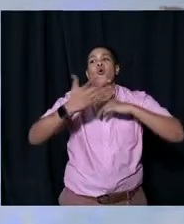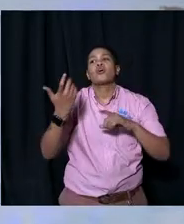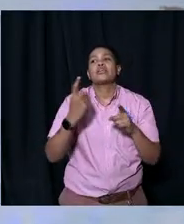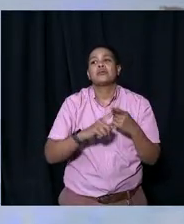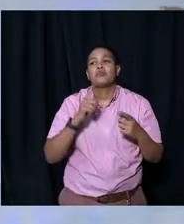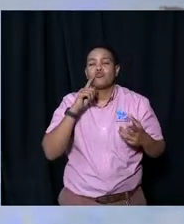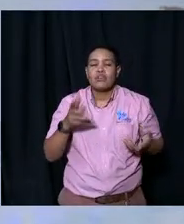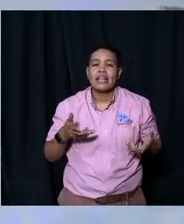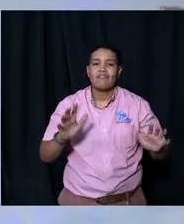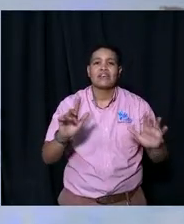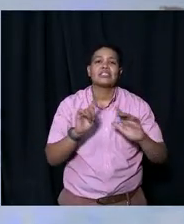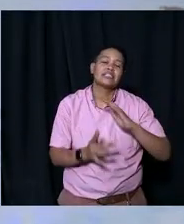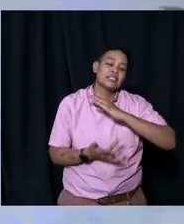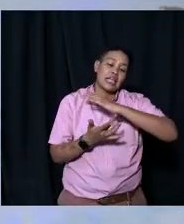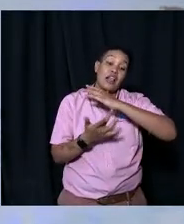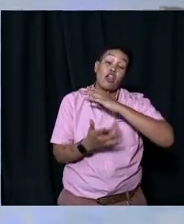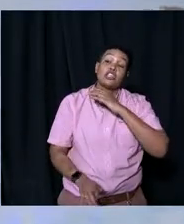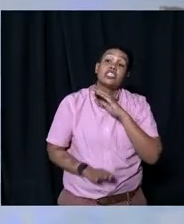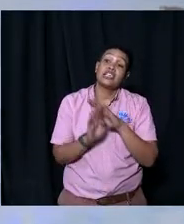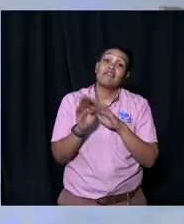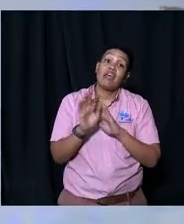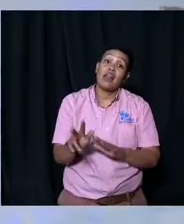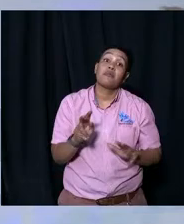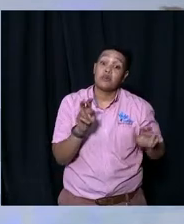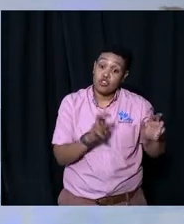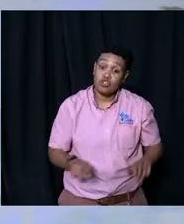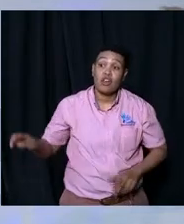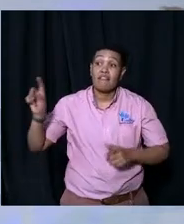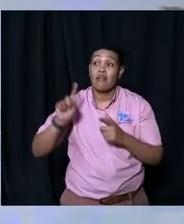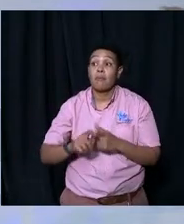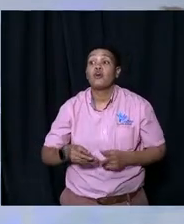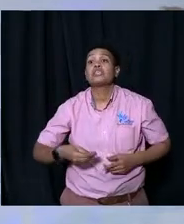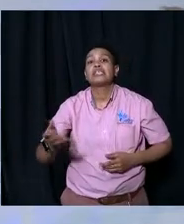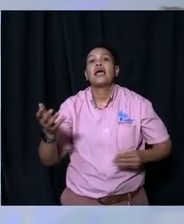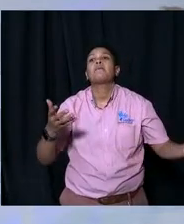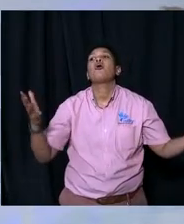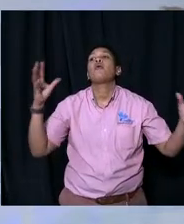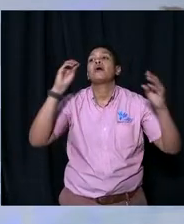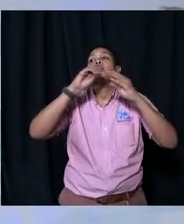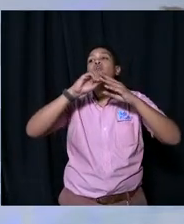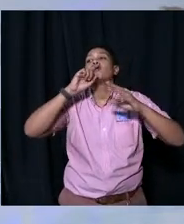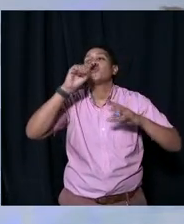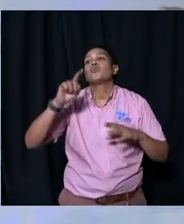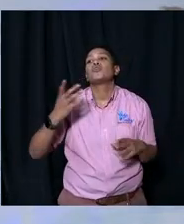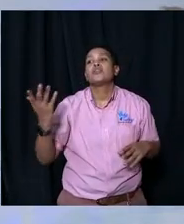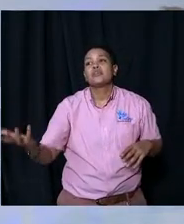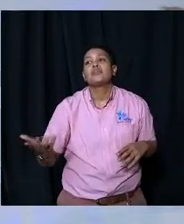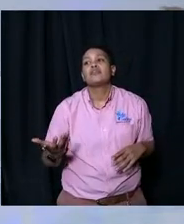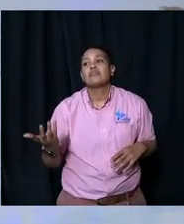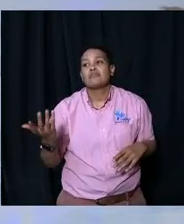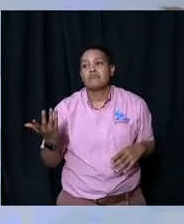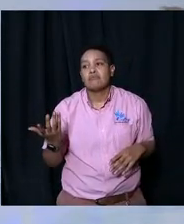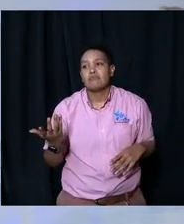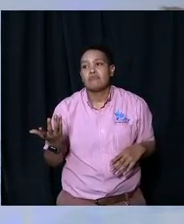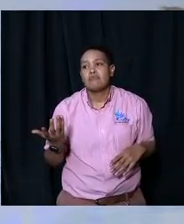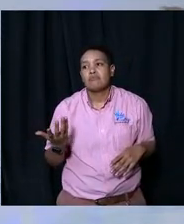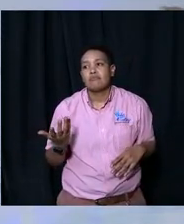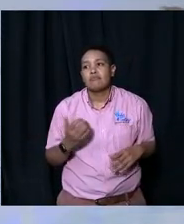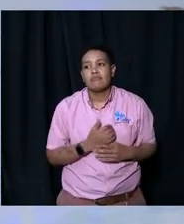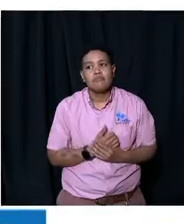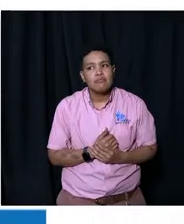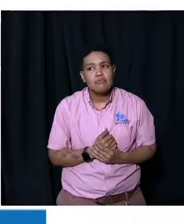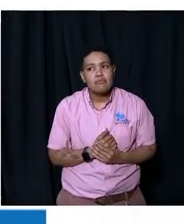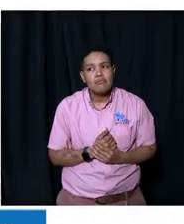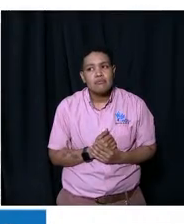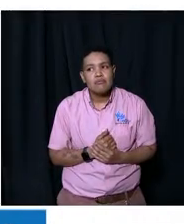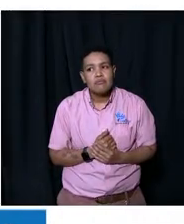is to promote and facilitate technology development, transfer, and deployment, including via South-South cooperation.